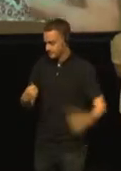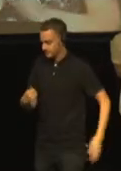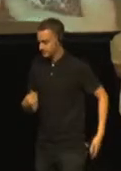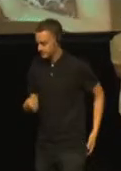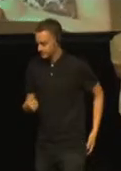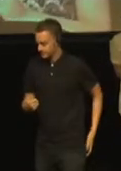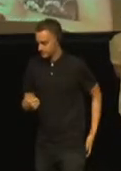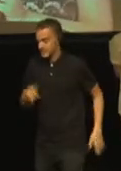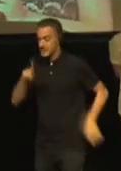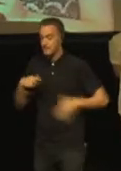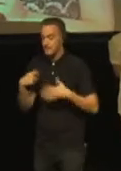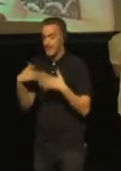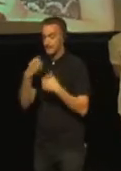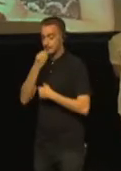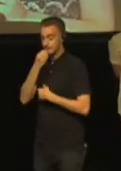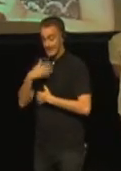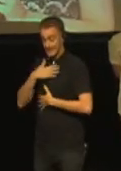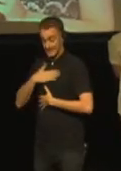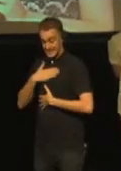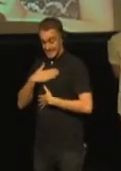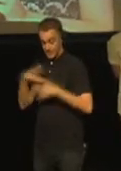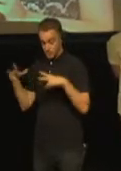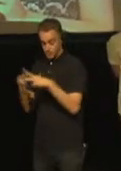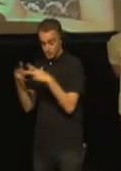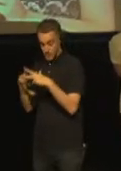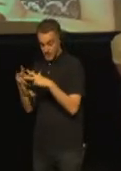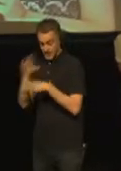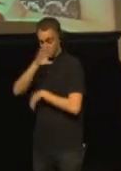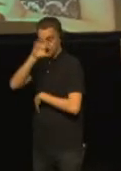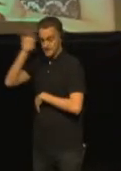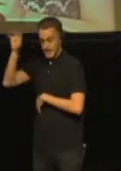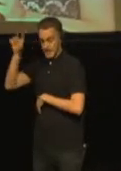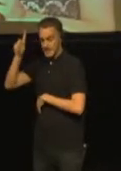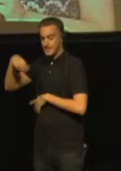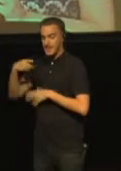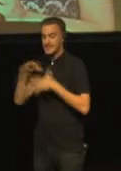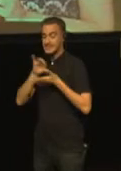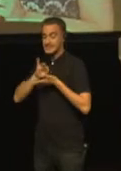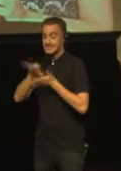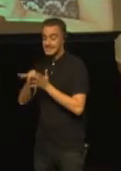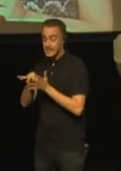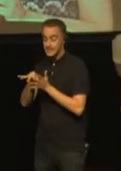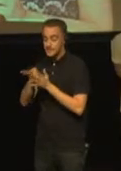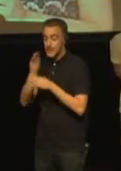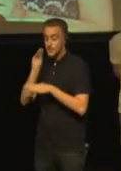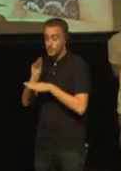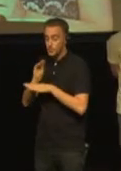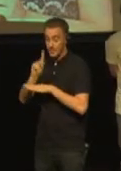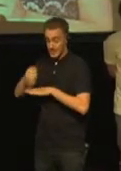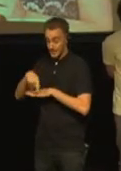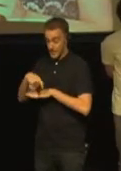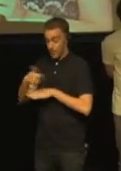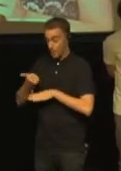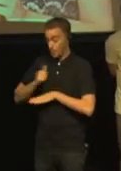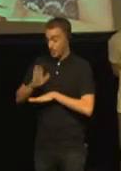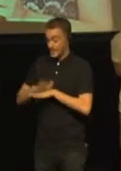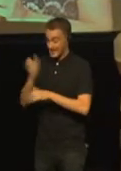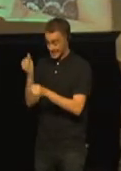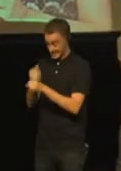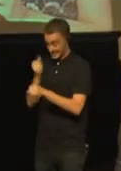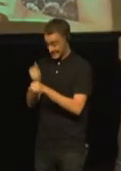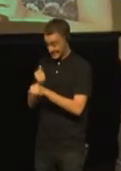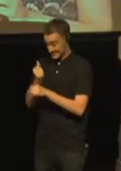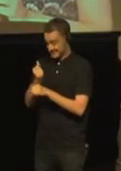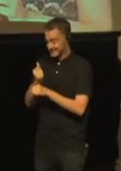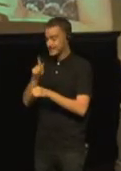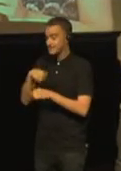welfare systems in each country, the education systems, and employment opportunities, and of course the different types of